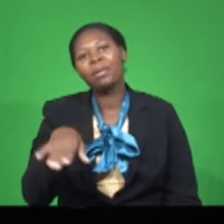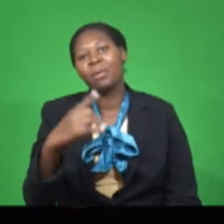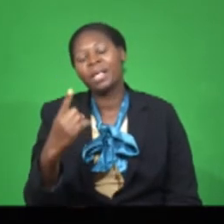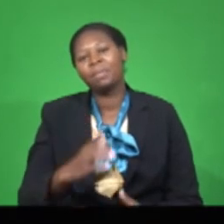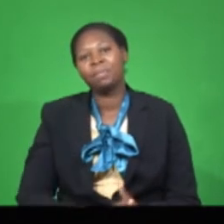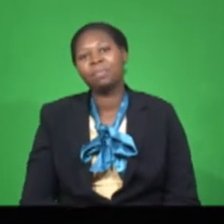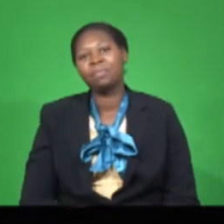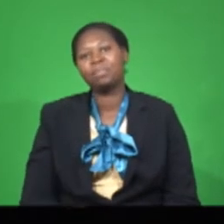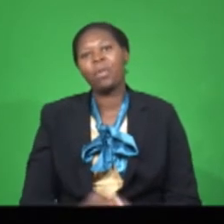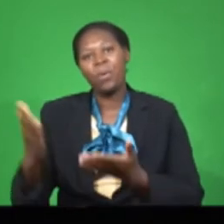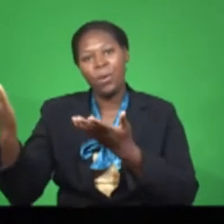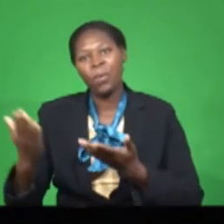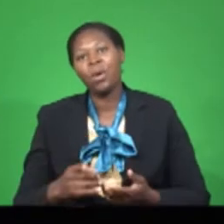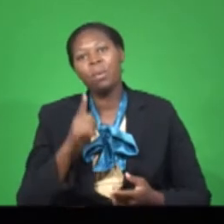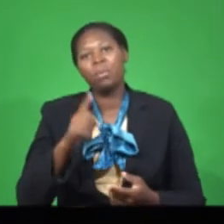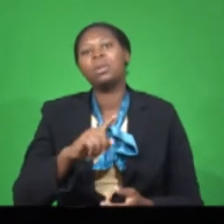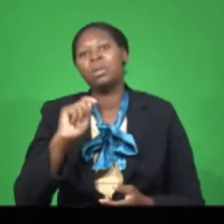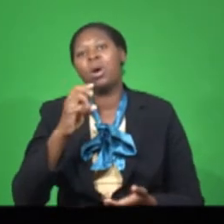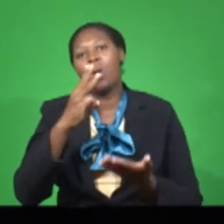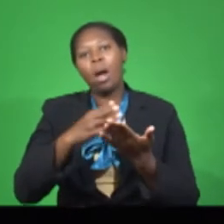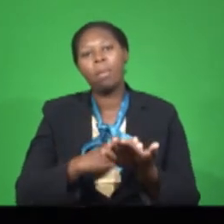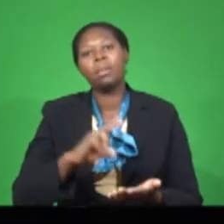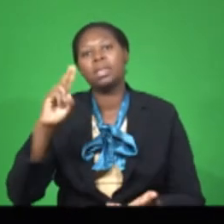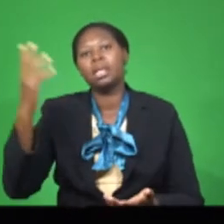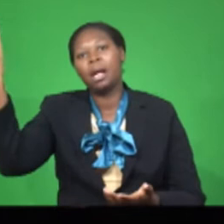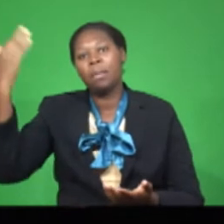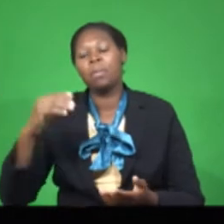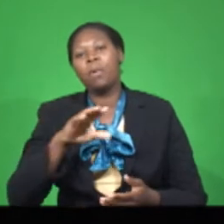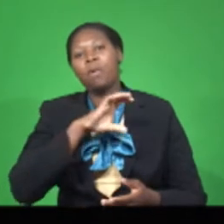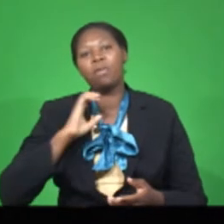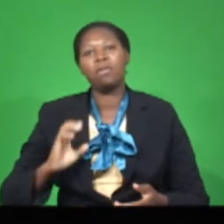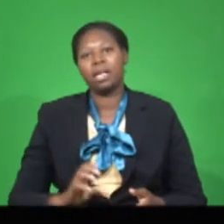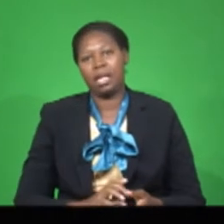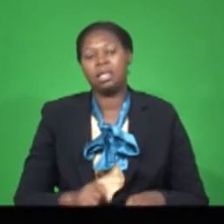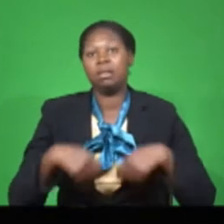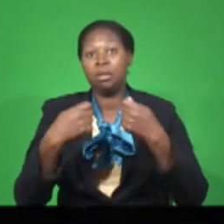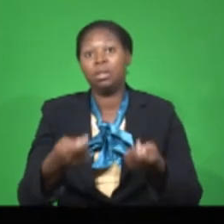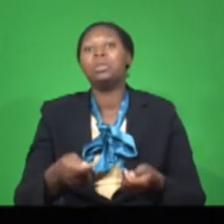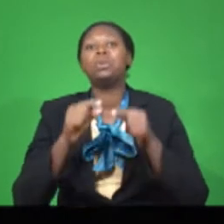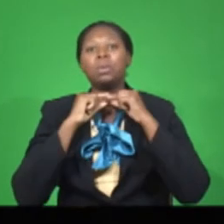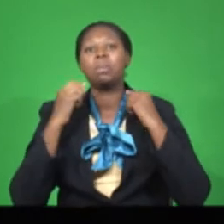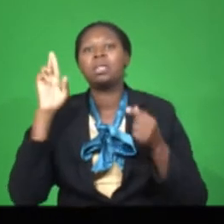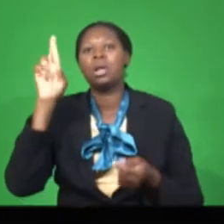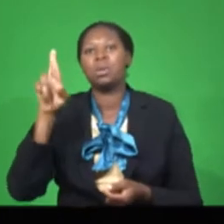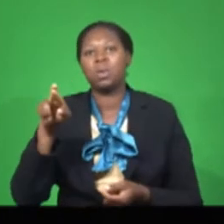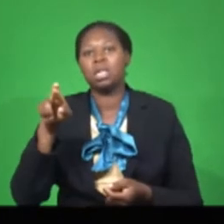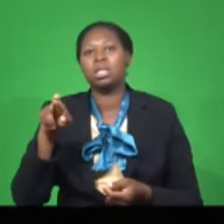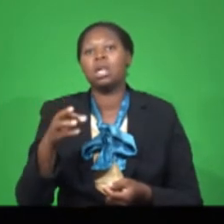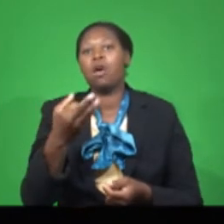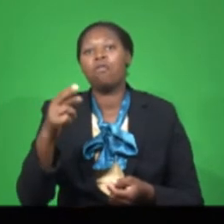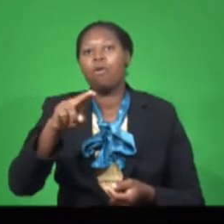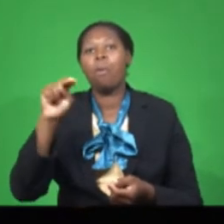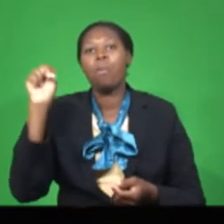The second coming of Christ, chamunopiwa na Pastor Gift Rhodes, wekuno the Zimbabwe Conference of the Seventh Day Adventist